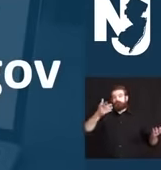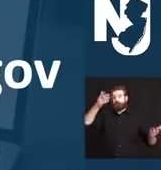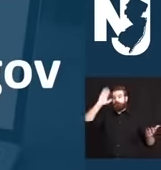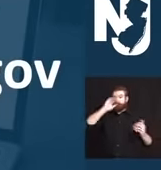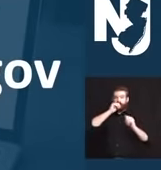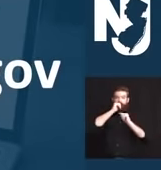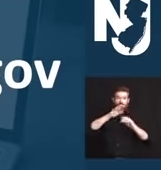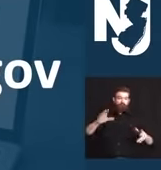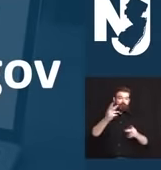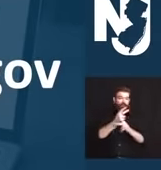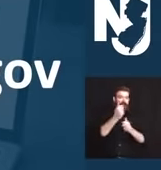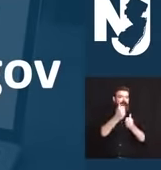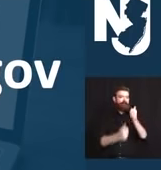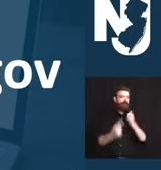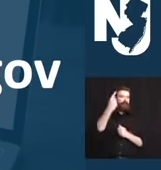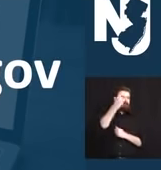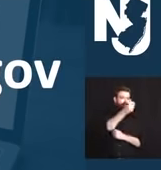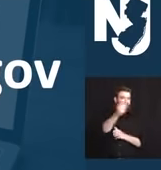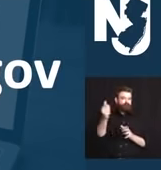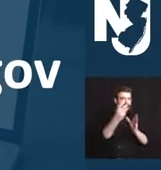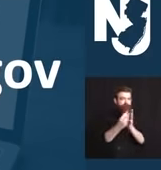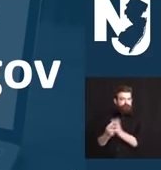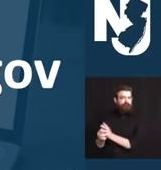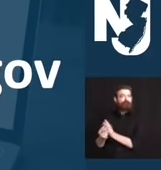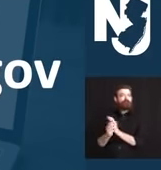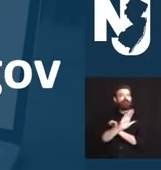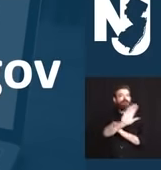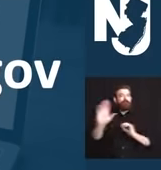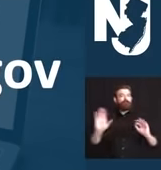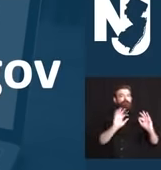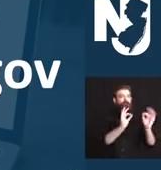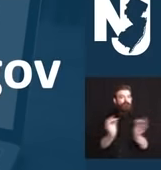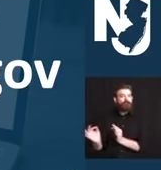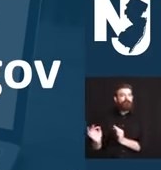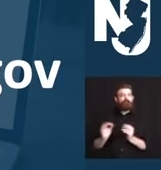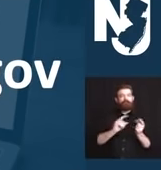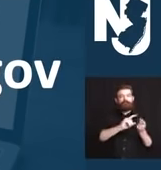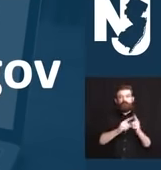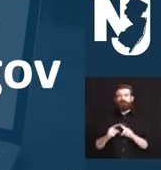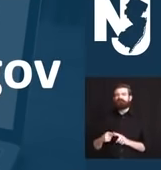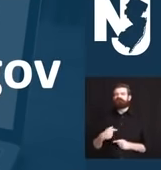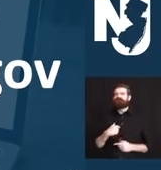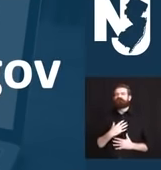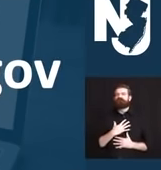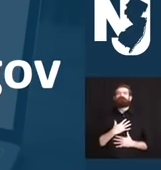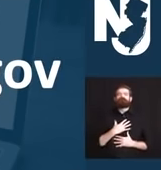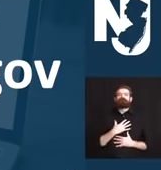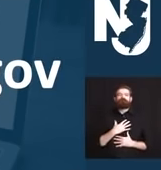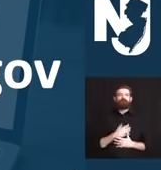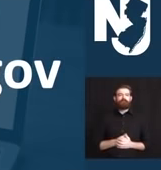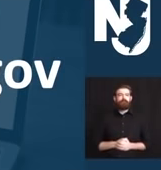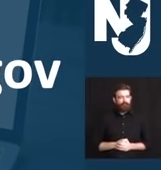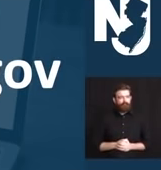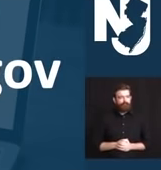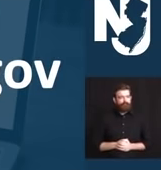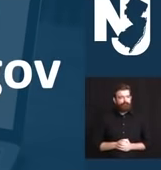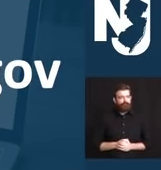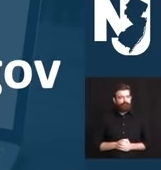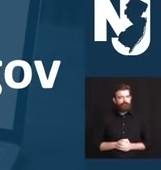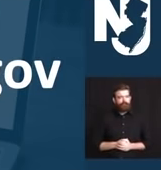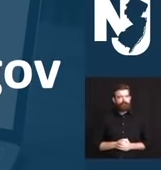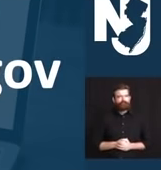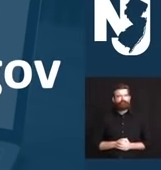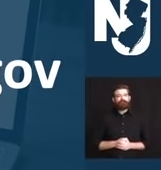lost and their surviving families and friends. Next, I want to give a quick shout out to another of the small business leaders working